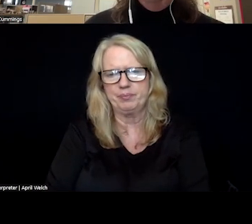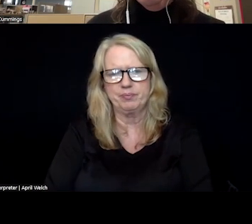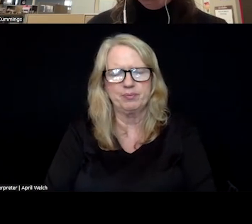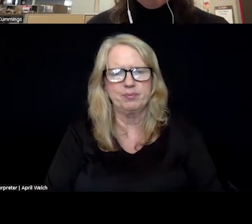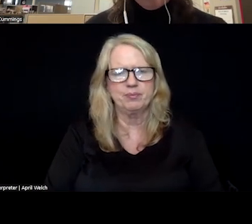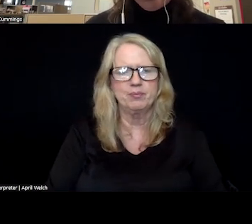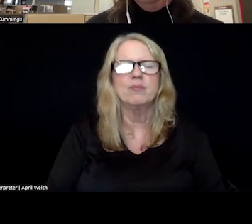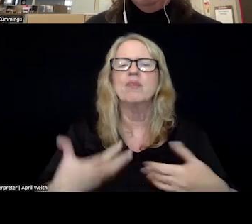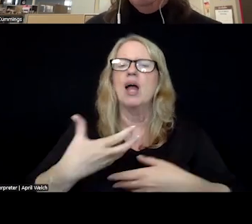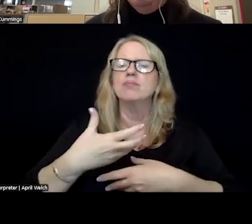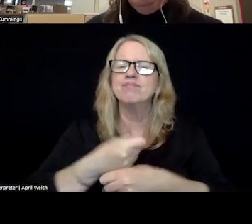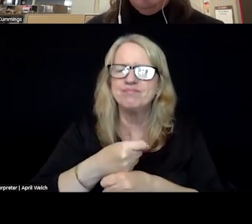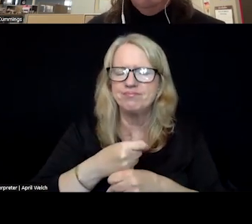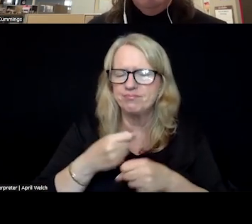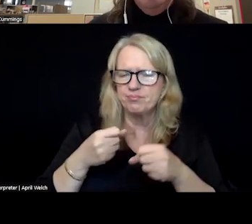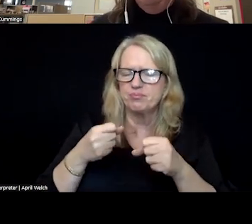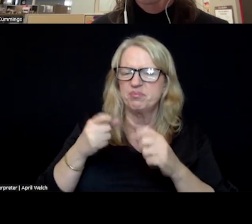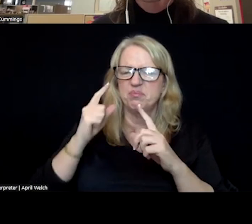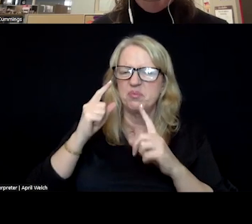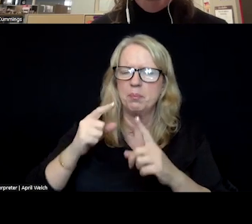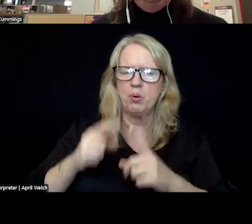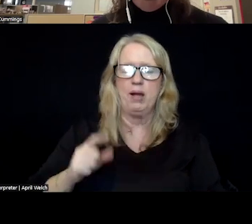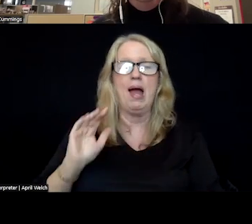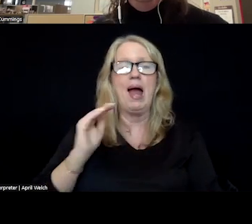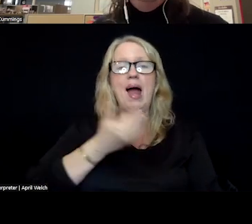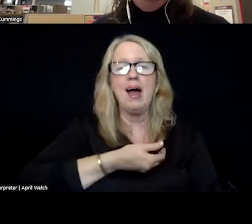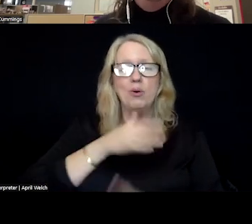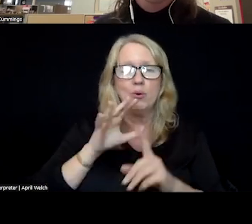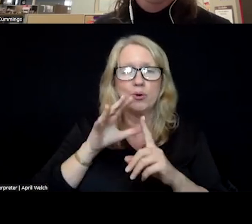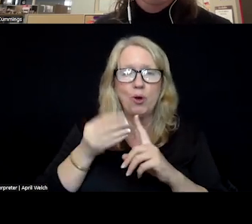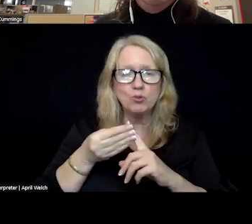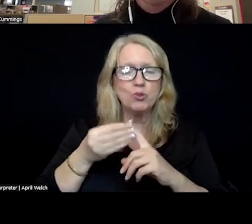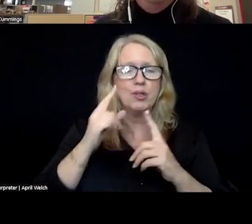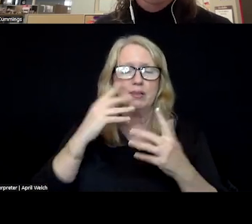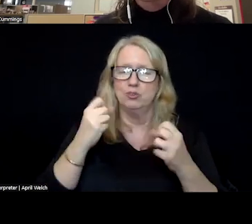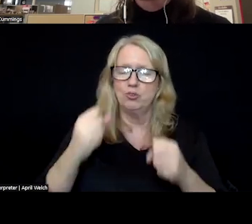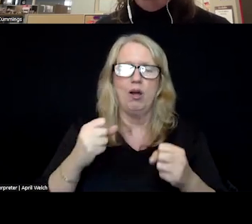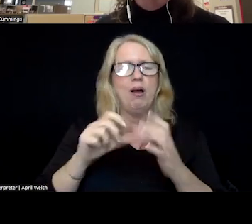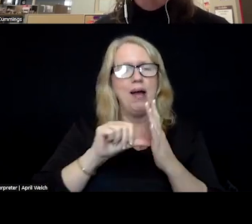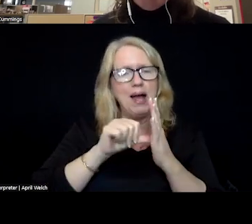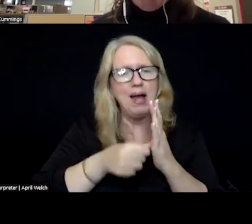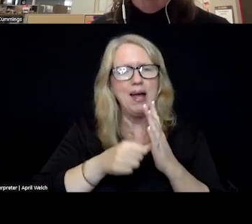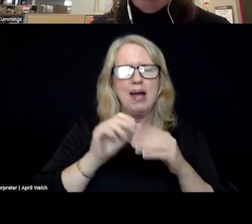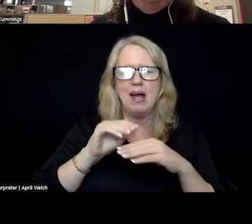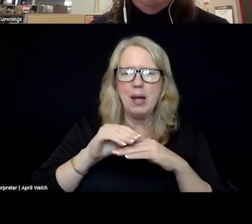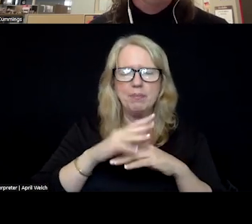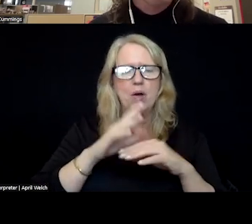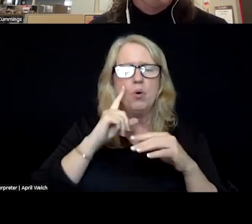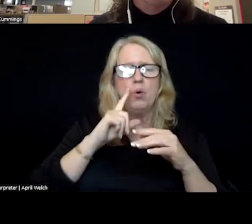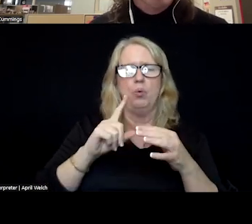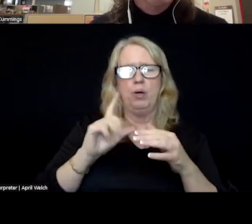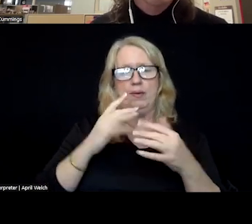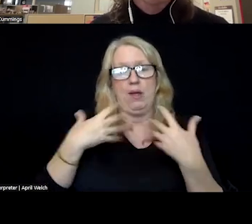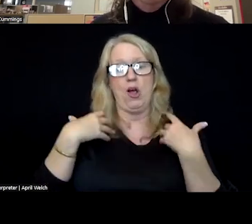And wrapping up, I just want to share that in our cultures, there's a great emphasis placed on the whole, especially around our health